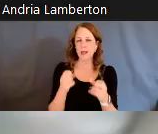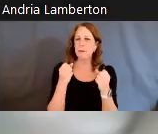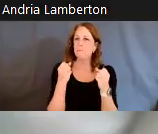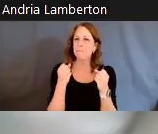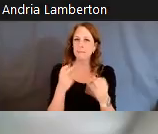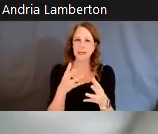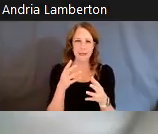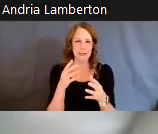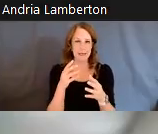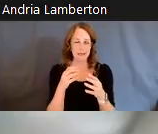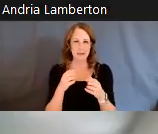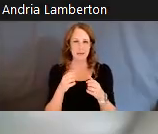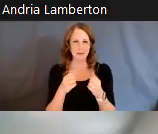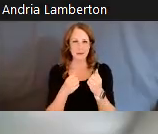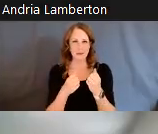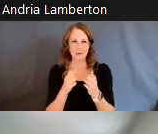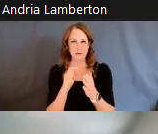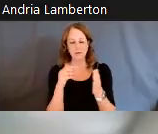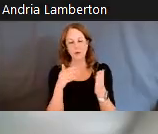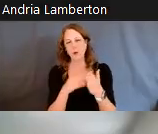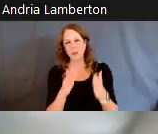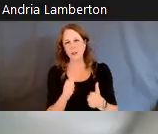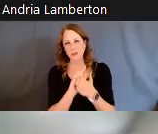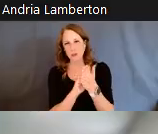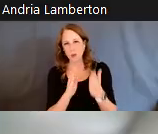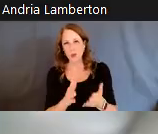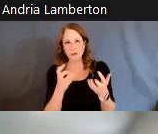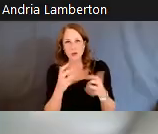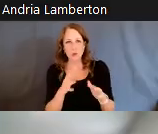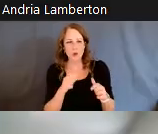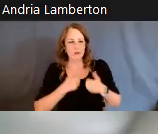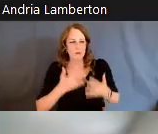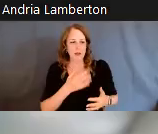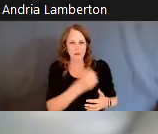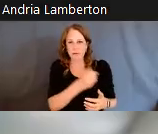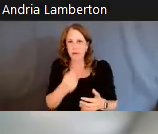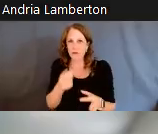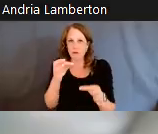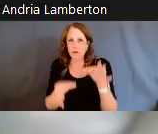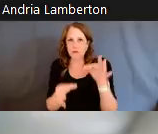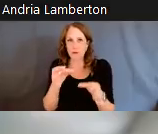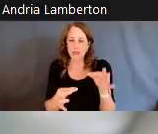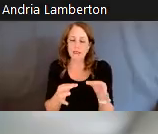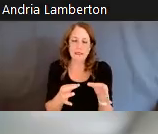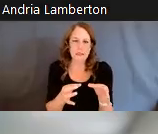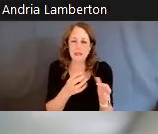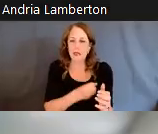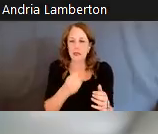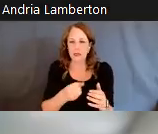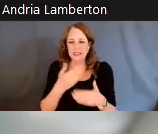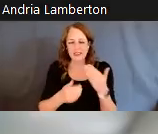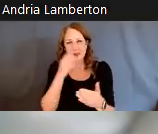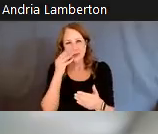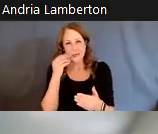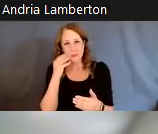the criminal process if they know that if it came to a trial, it would be very unlikely that the state would